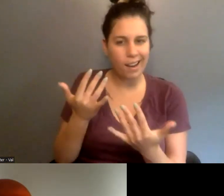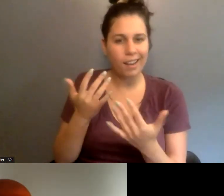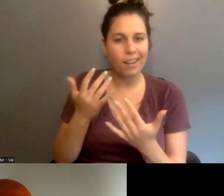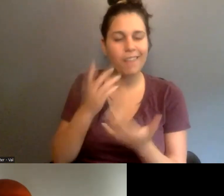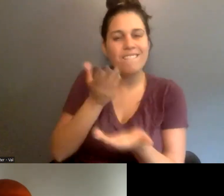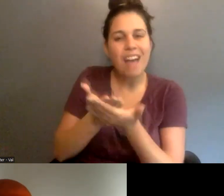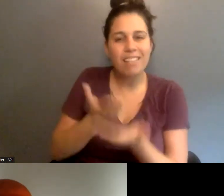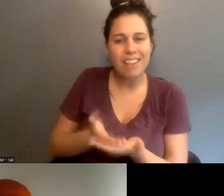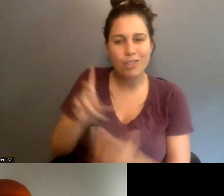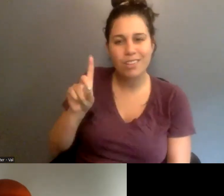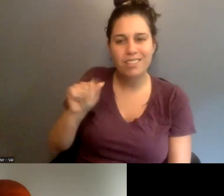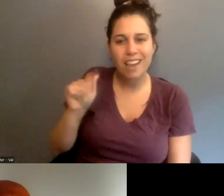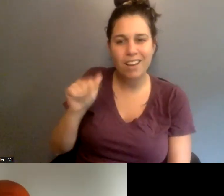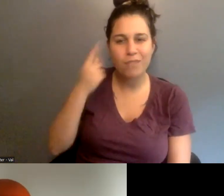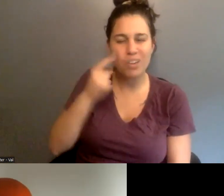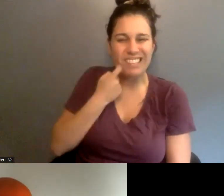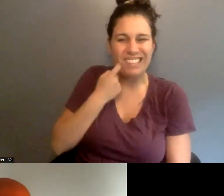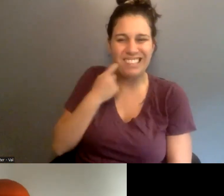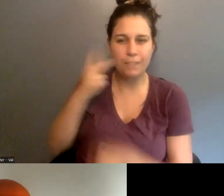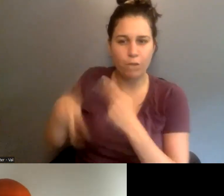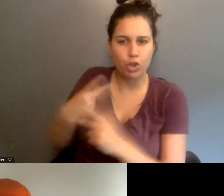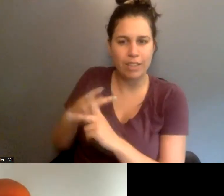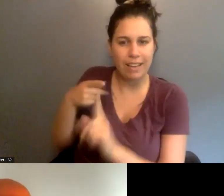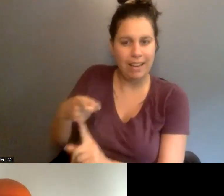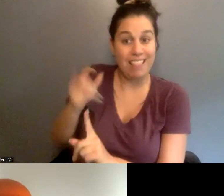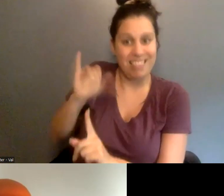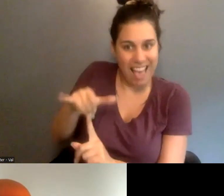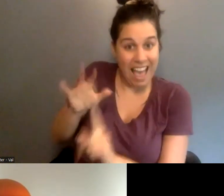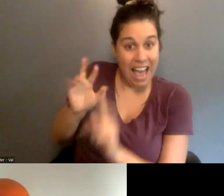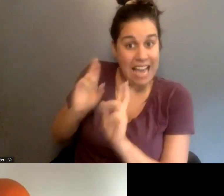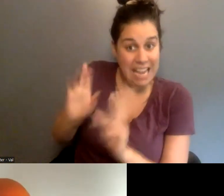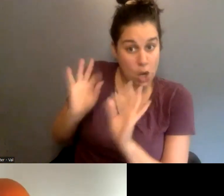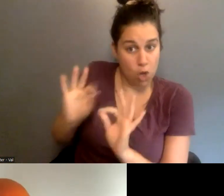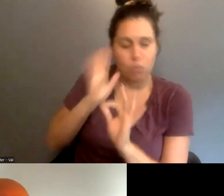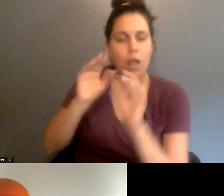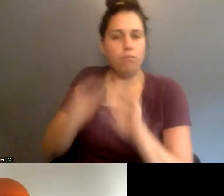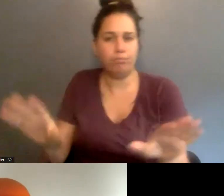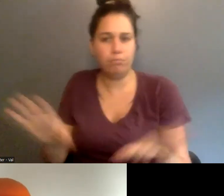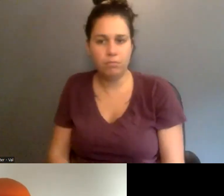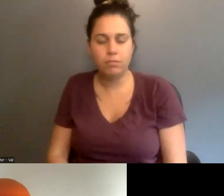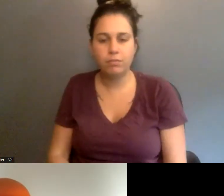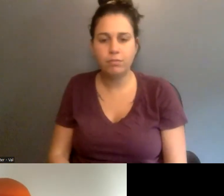on the next version, and that's the one that we'd like to roll out in our clinical samples as well.